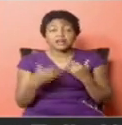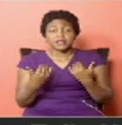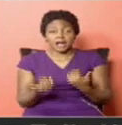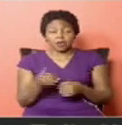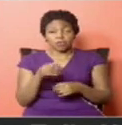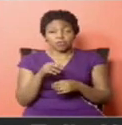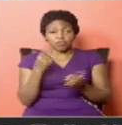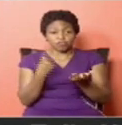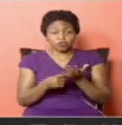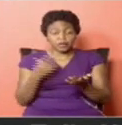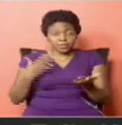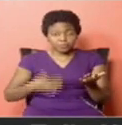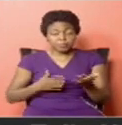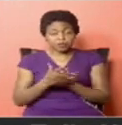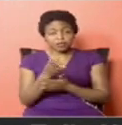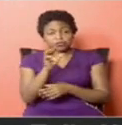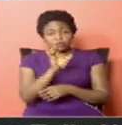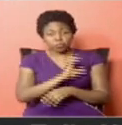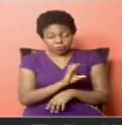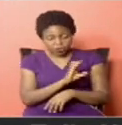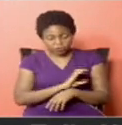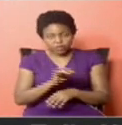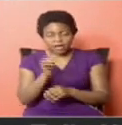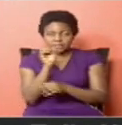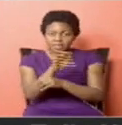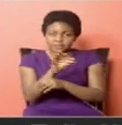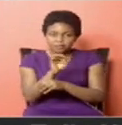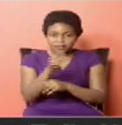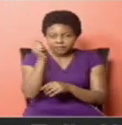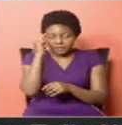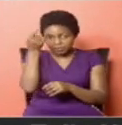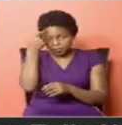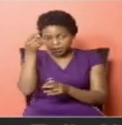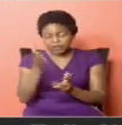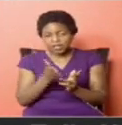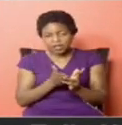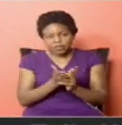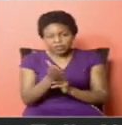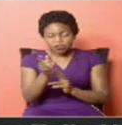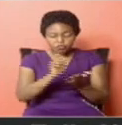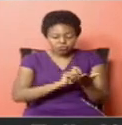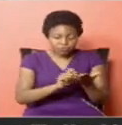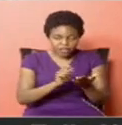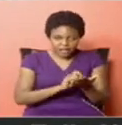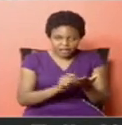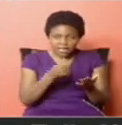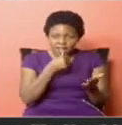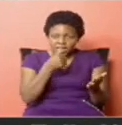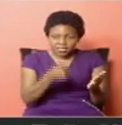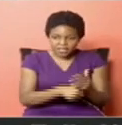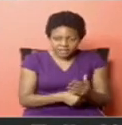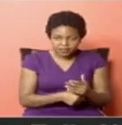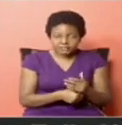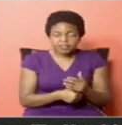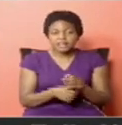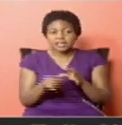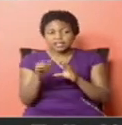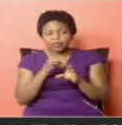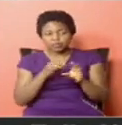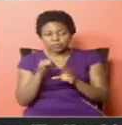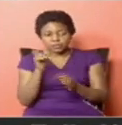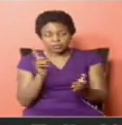has also advised government through written advisories, which